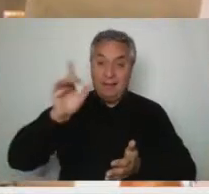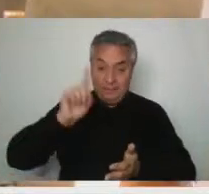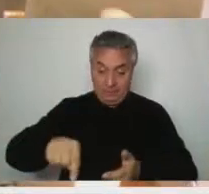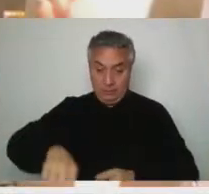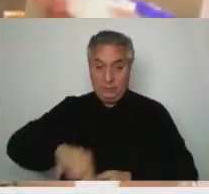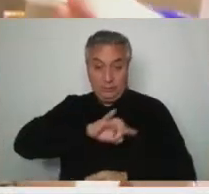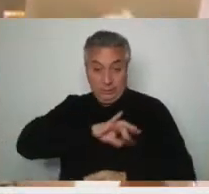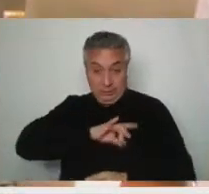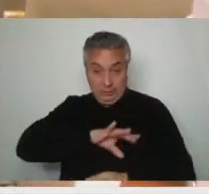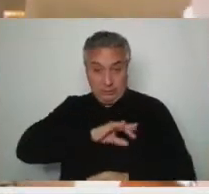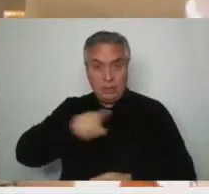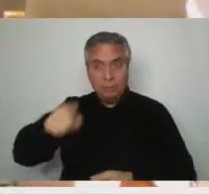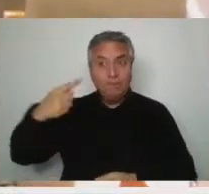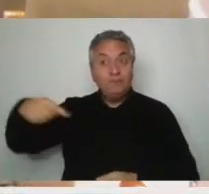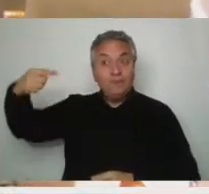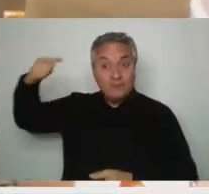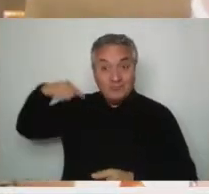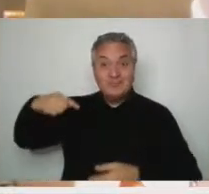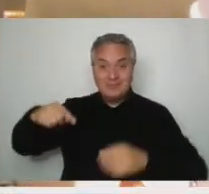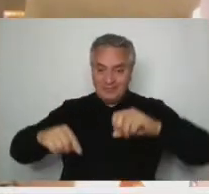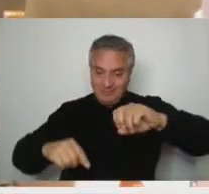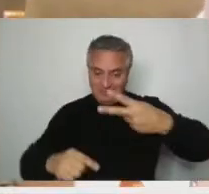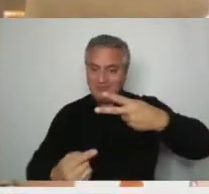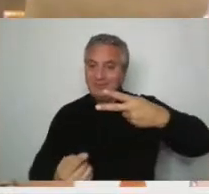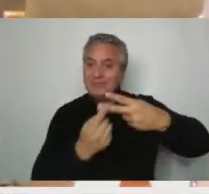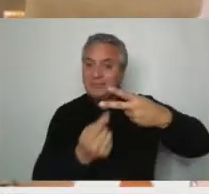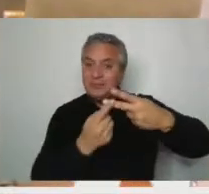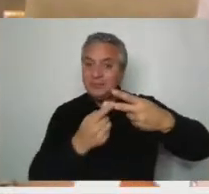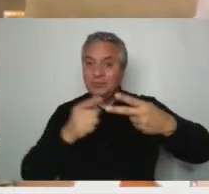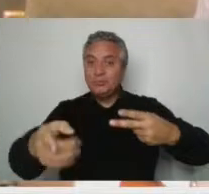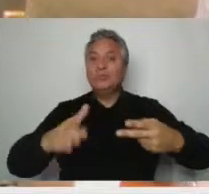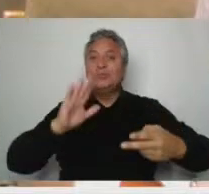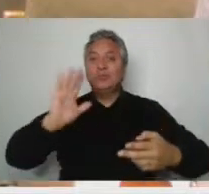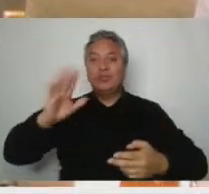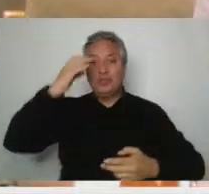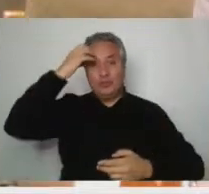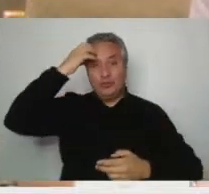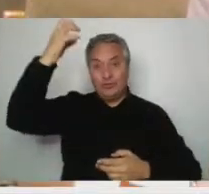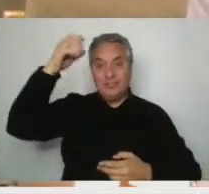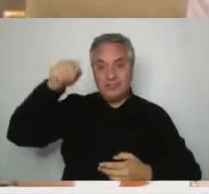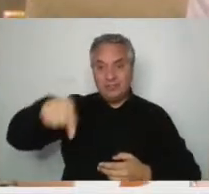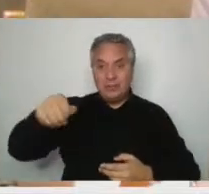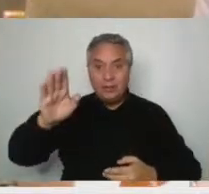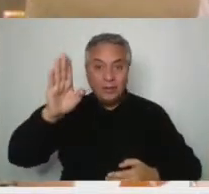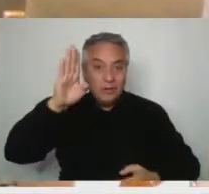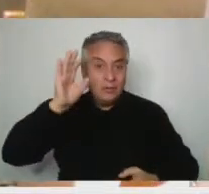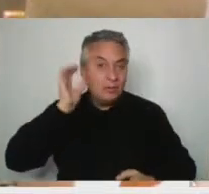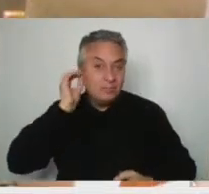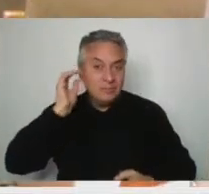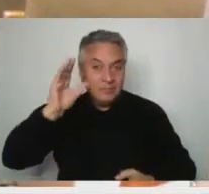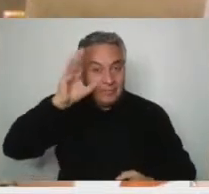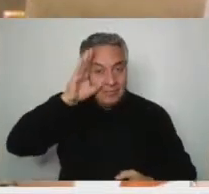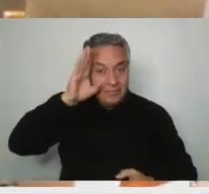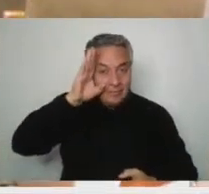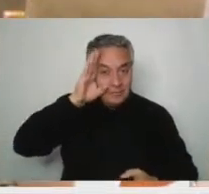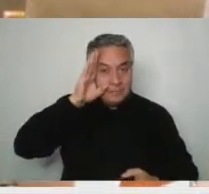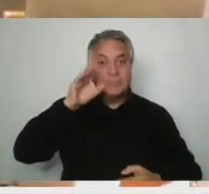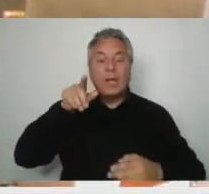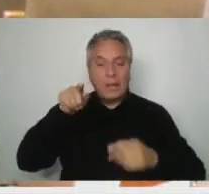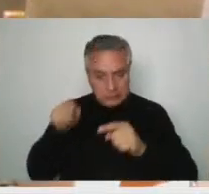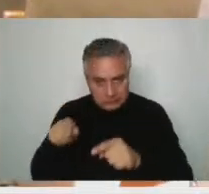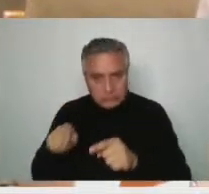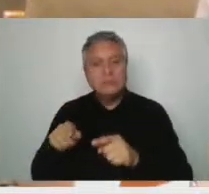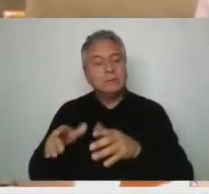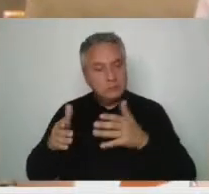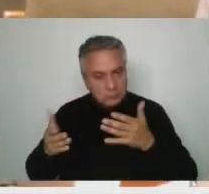latest reforms introduced by the second administration of President Bachelet, is, in my view, one of the best examples of this transformative